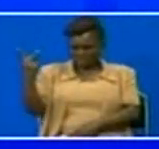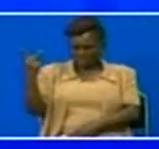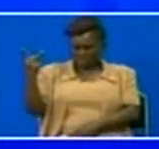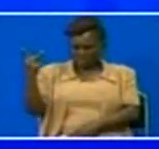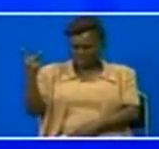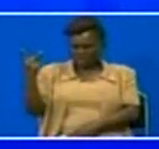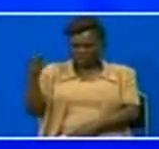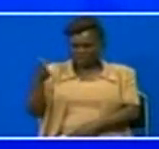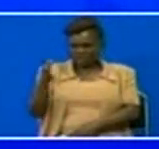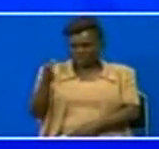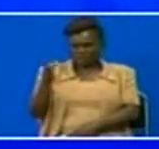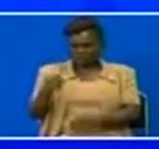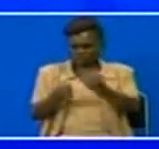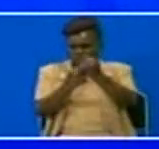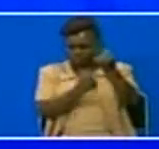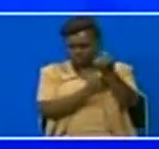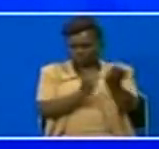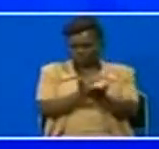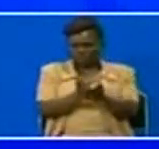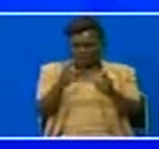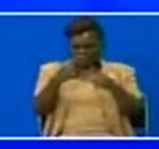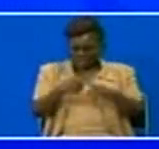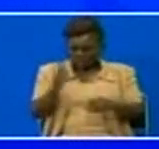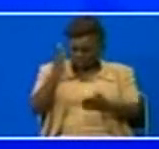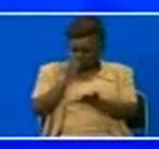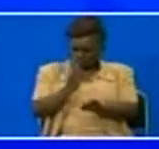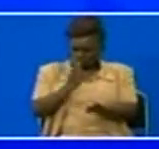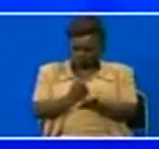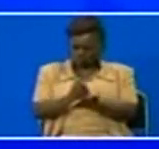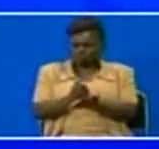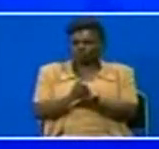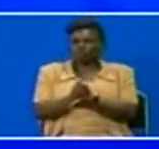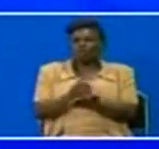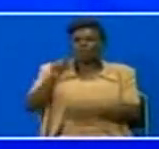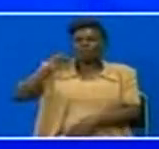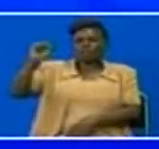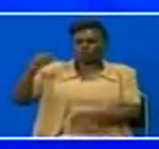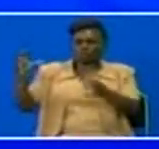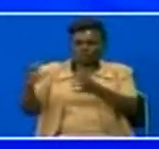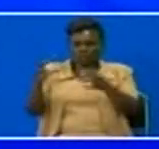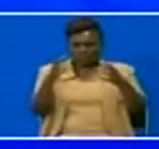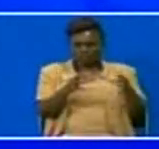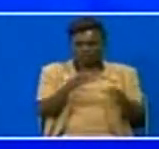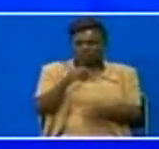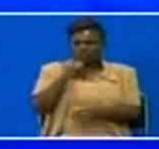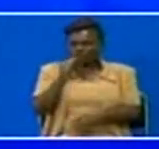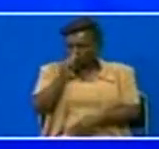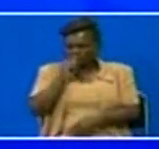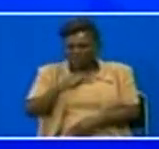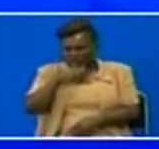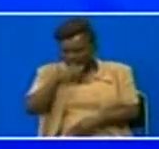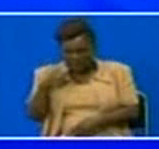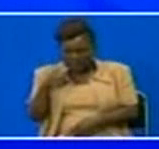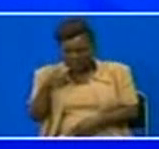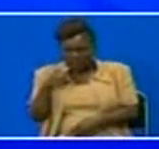are not funded by the Kenyan taxpayer. But as we have noted here before, political parties are no longer private entities, and